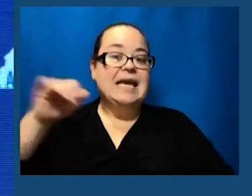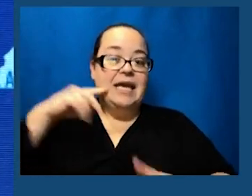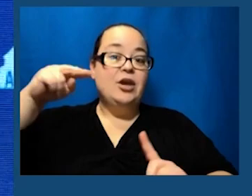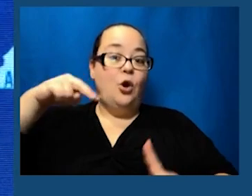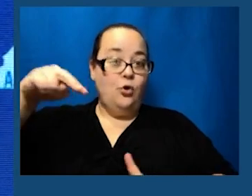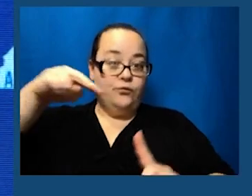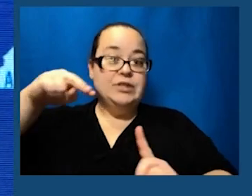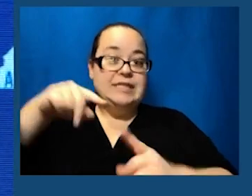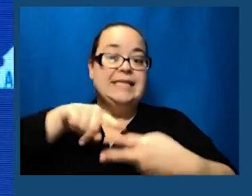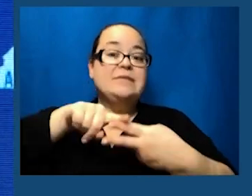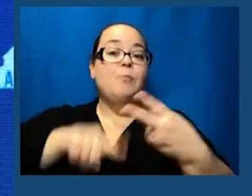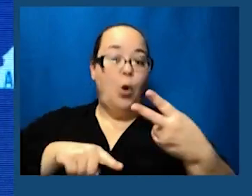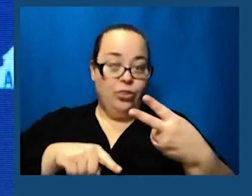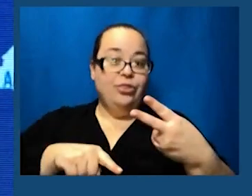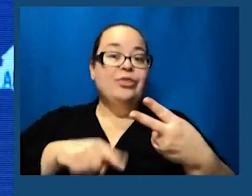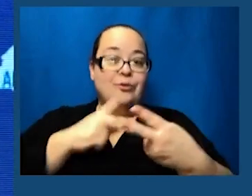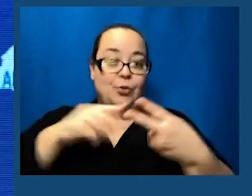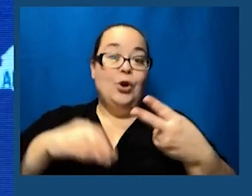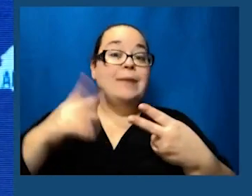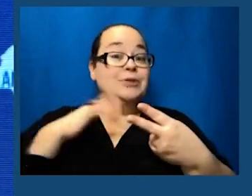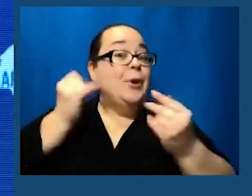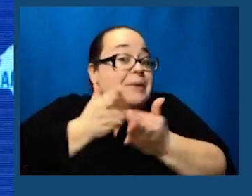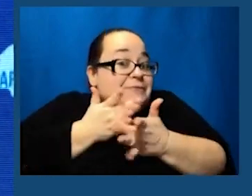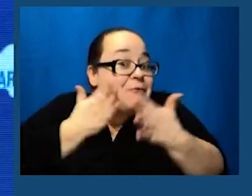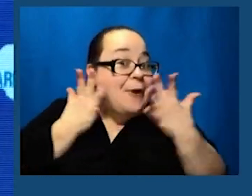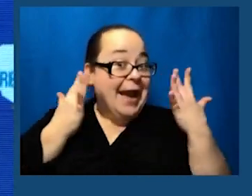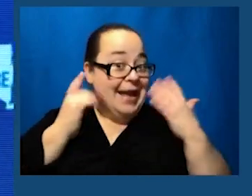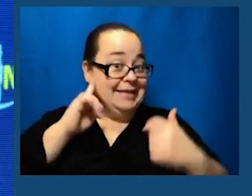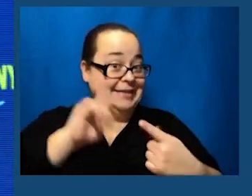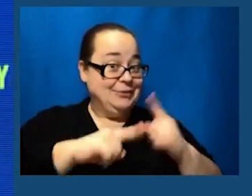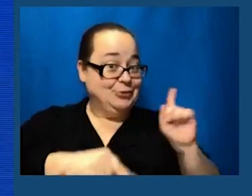want to get real friendly with him. So,